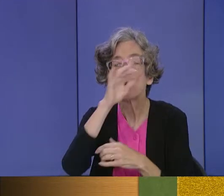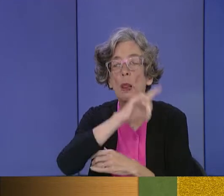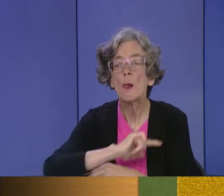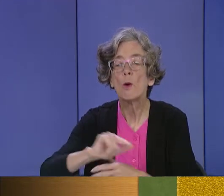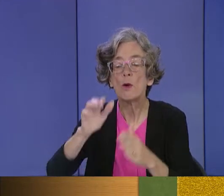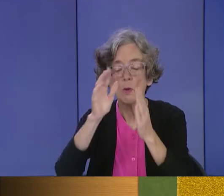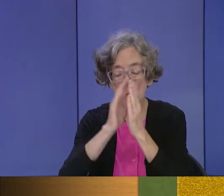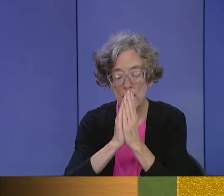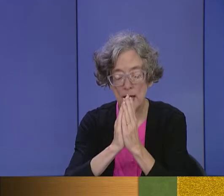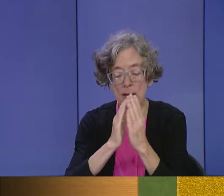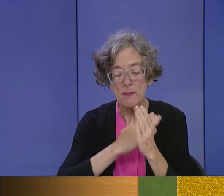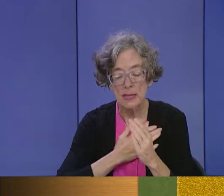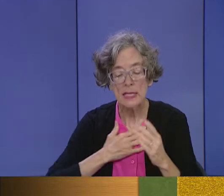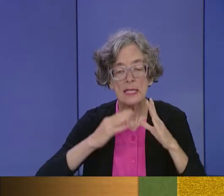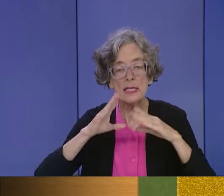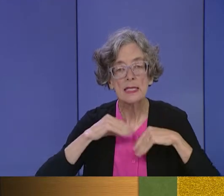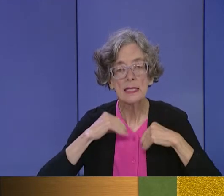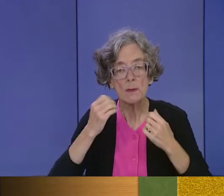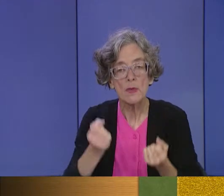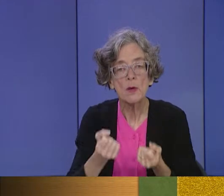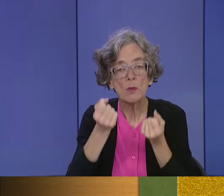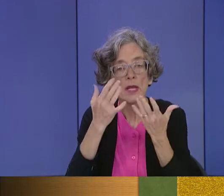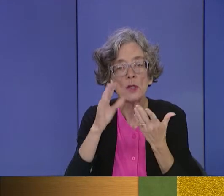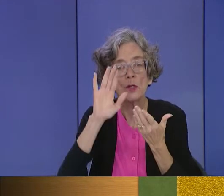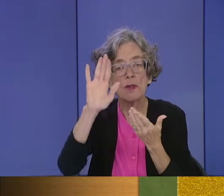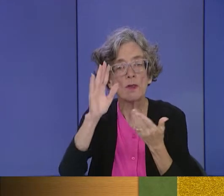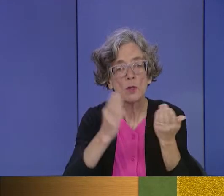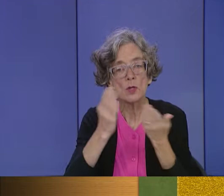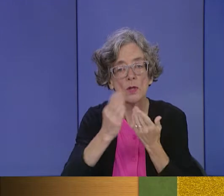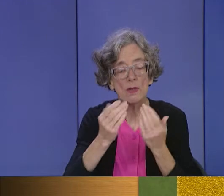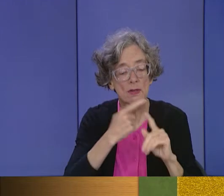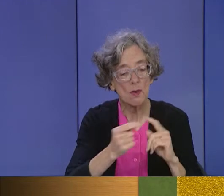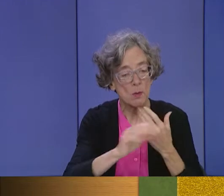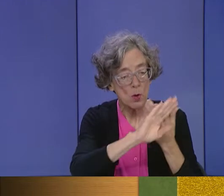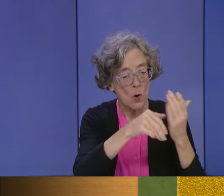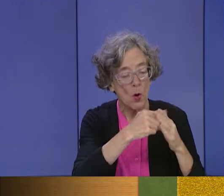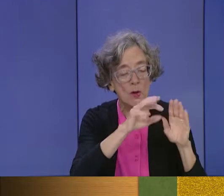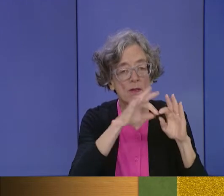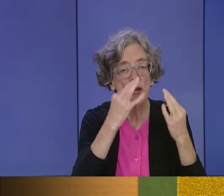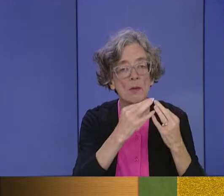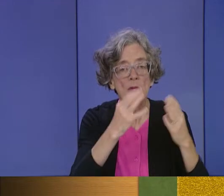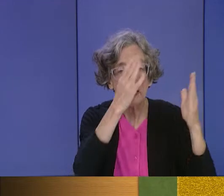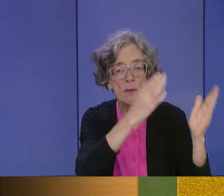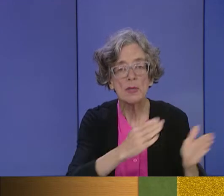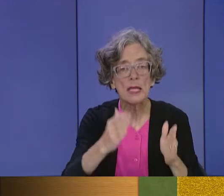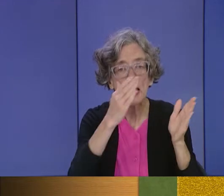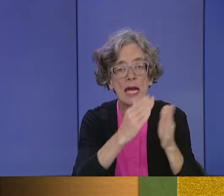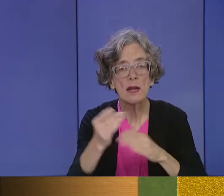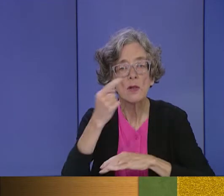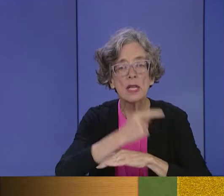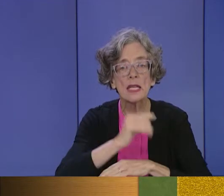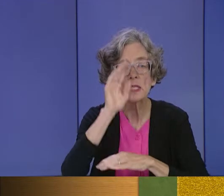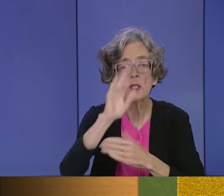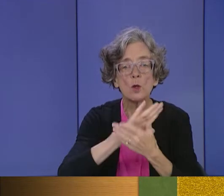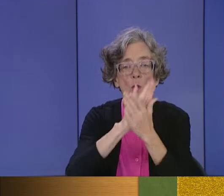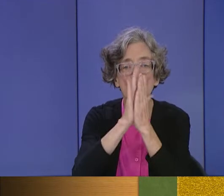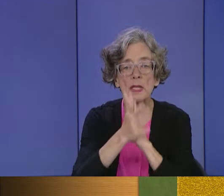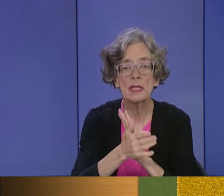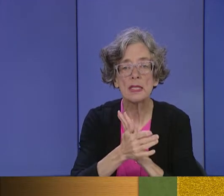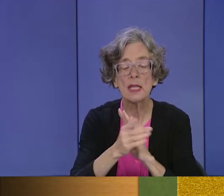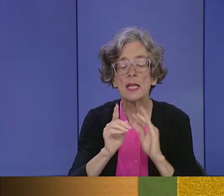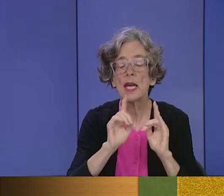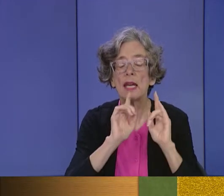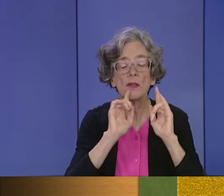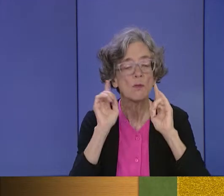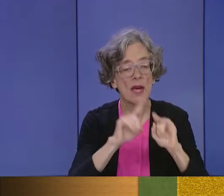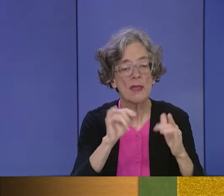graciously accept this oblation of our service, that of your whole family. Order our days in your peace, and command that we be delivered from eternal